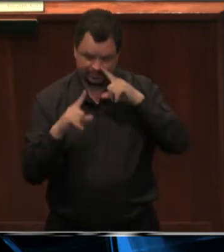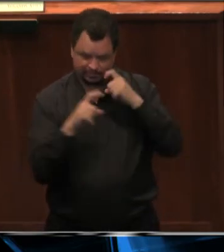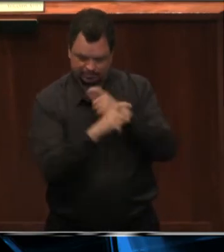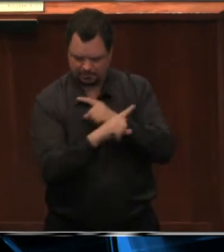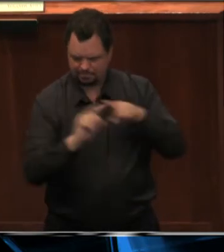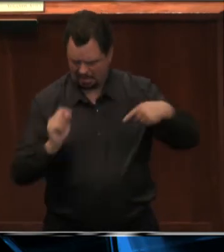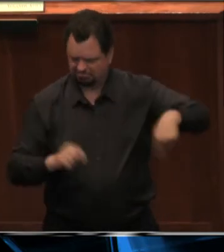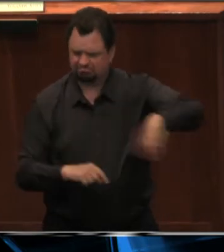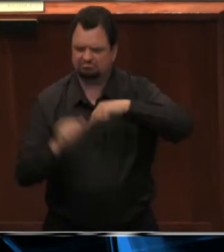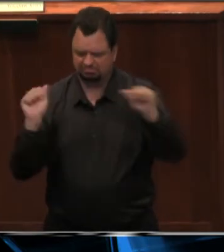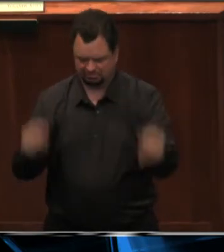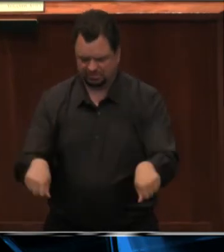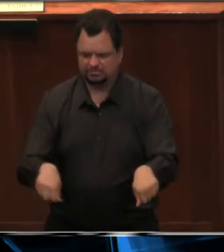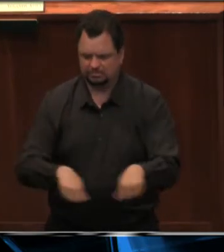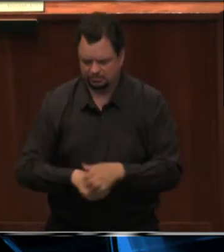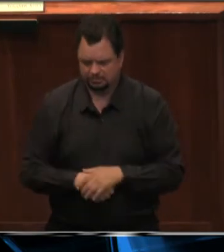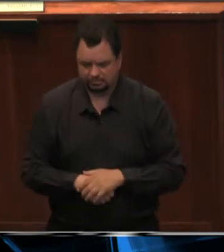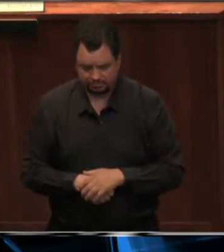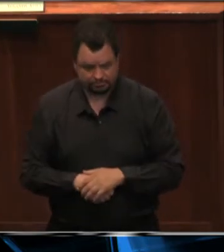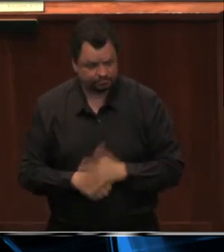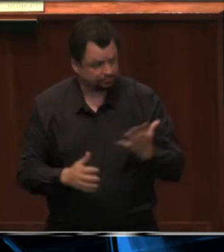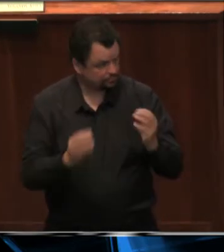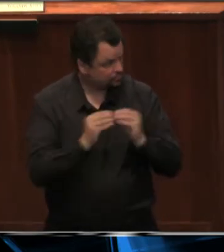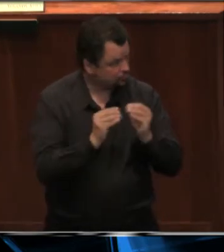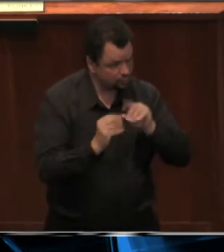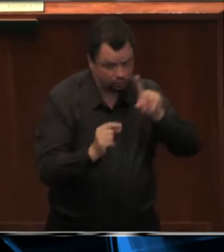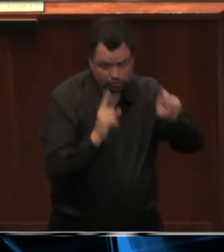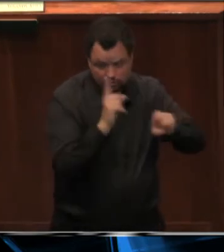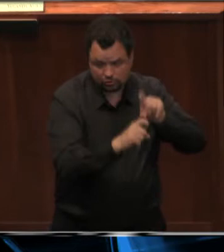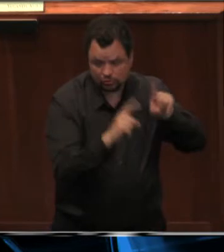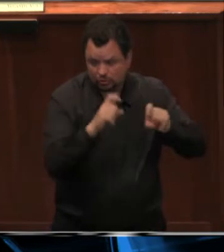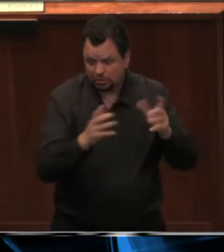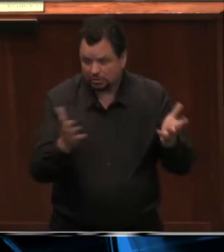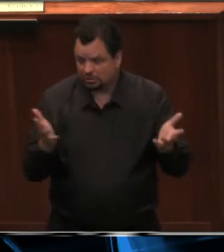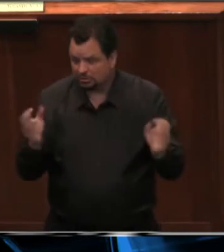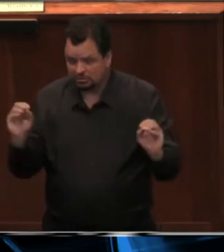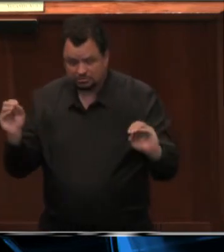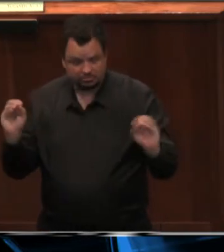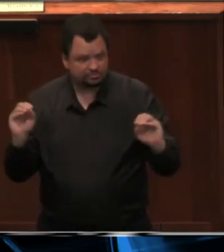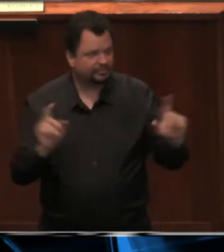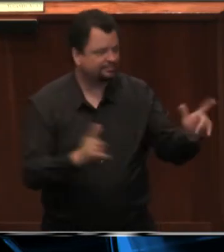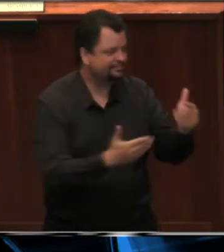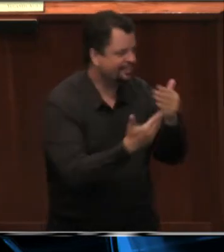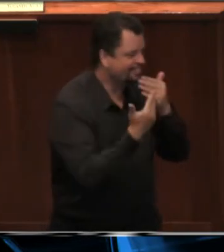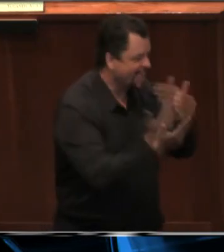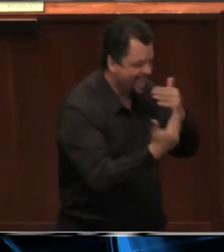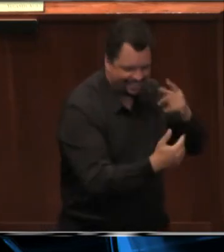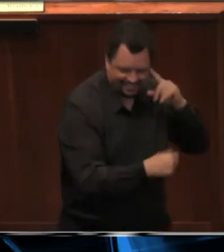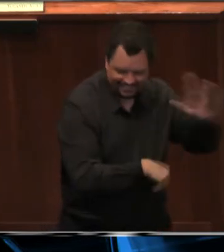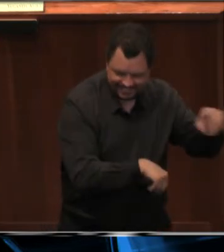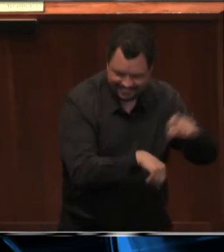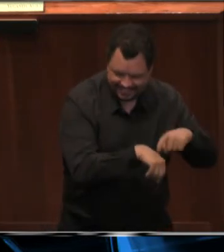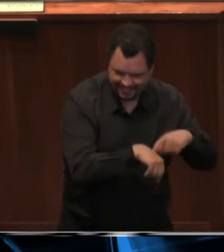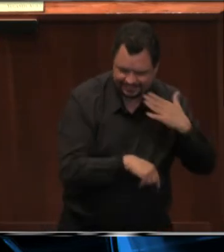Any other questions for Dr. Johnson? Thank you so much for your you. time and attention, and I'm going to turn it over to